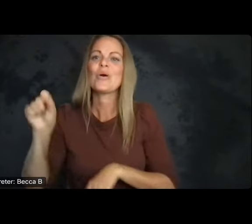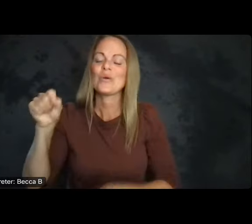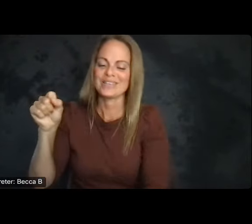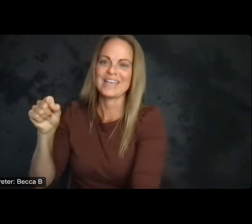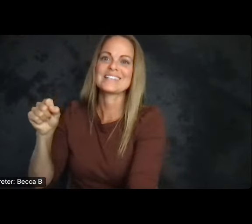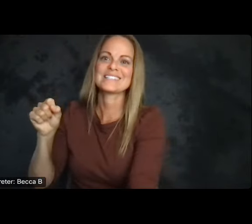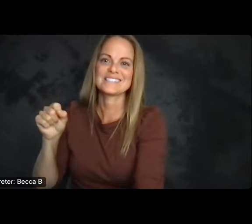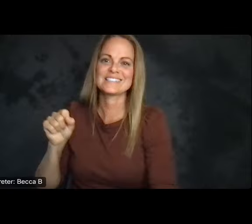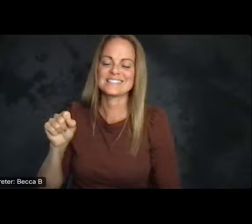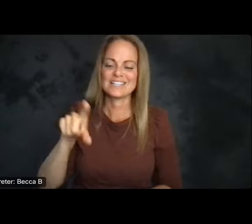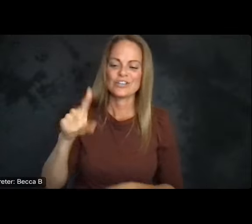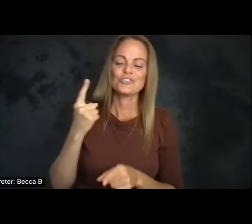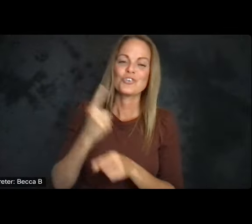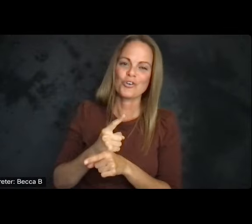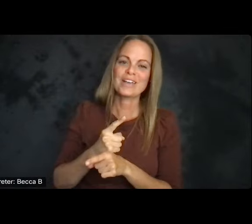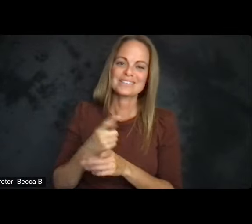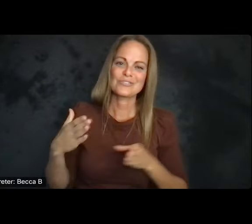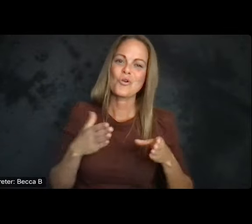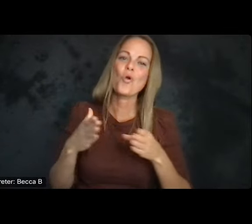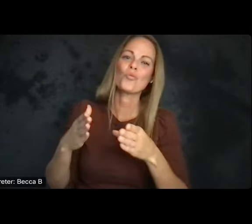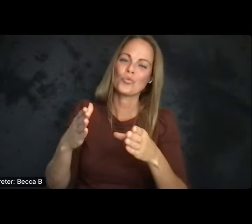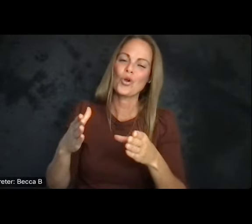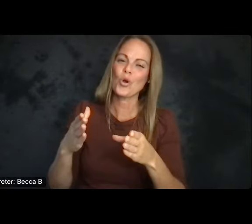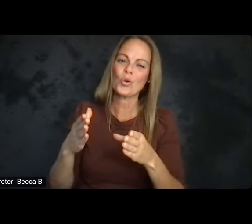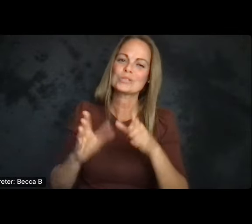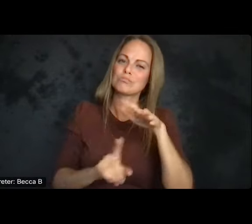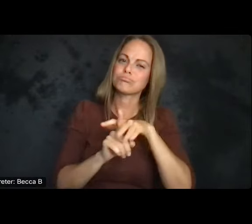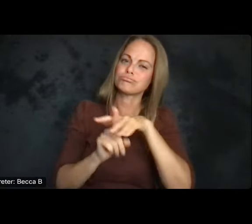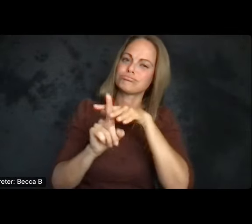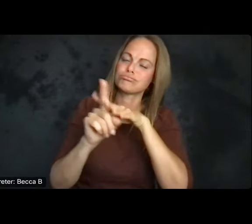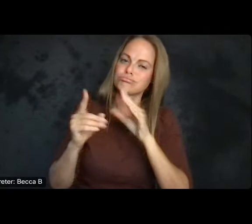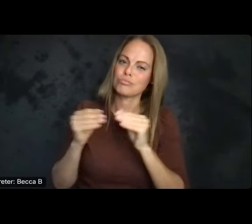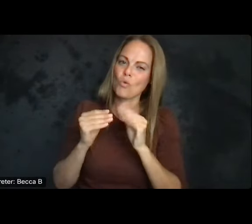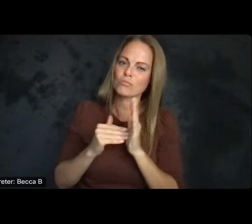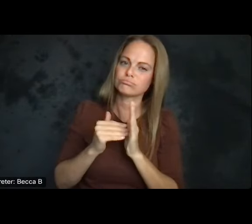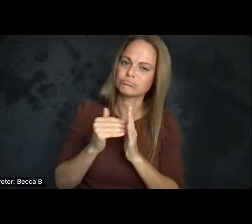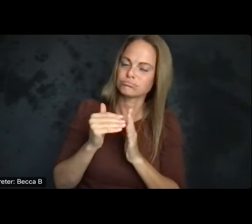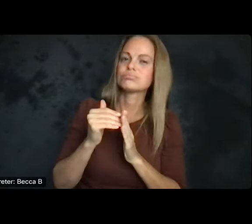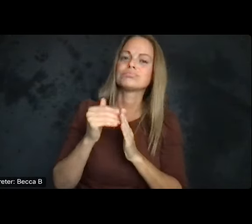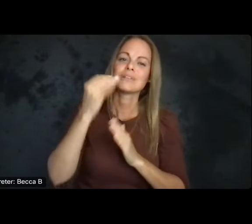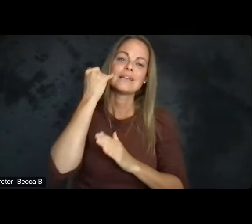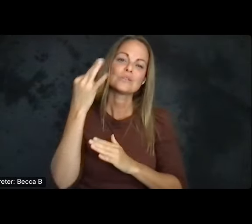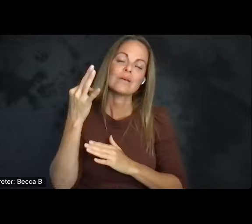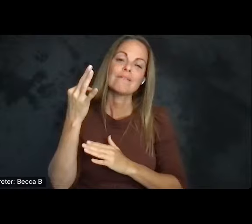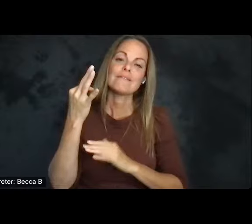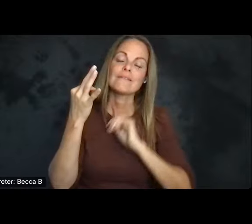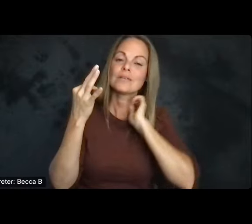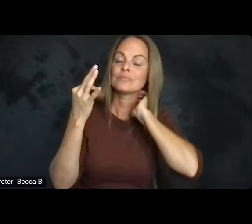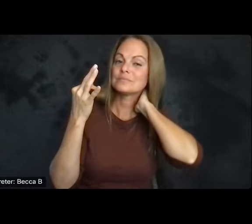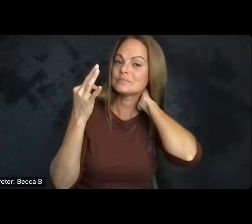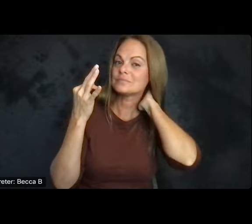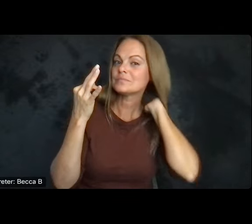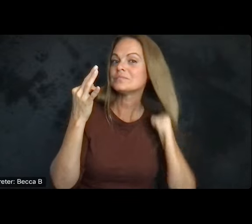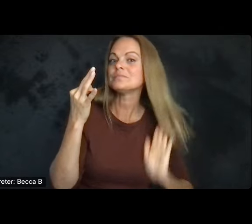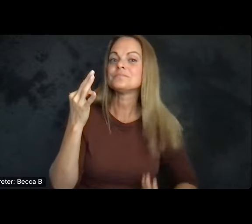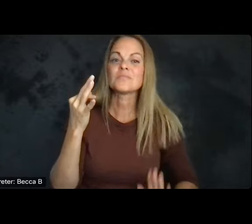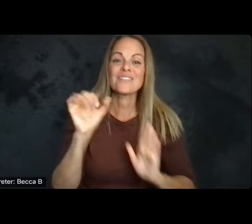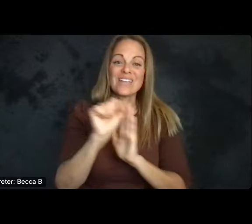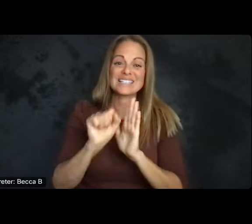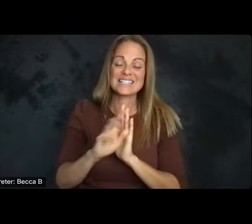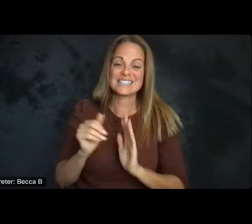correct. Roads are something that have been popping up more and more. If it is a